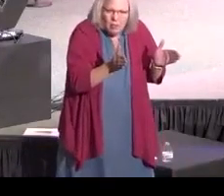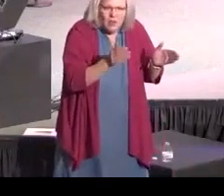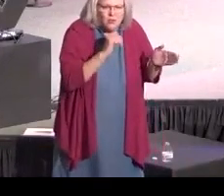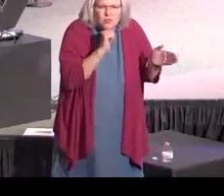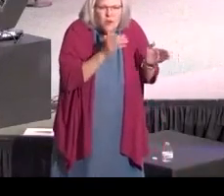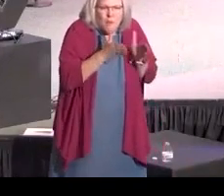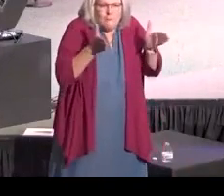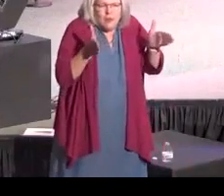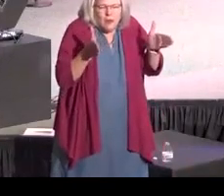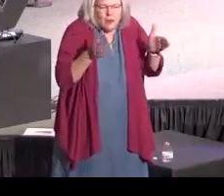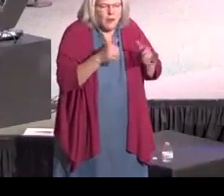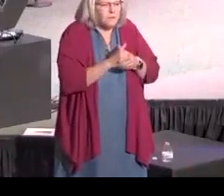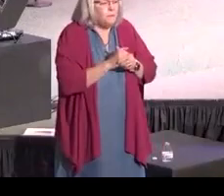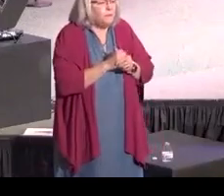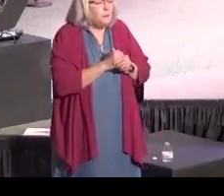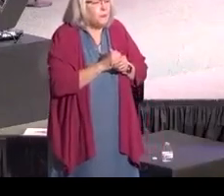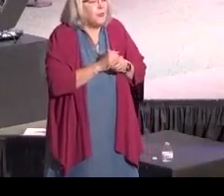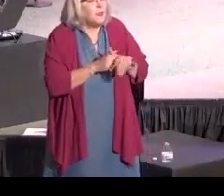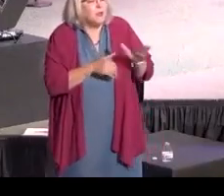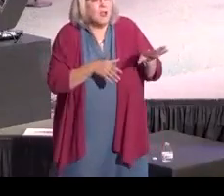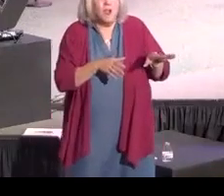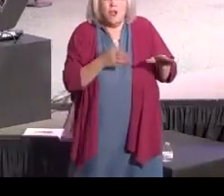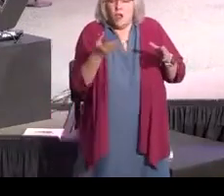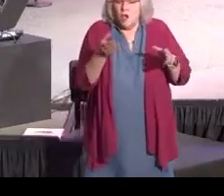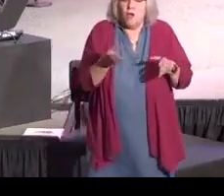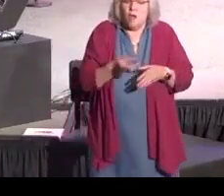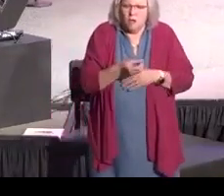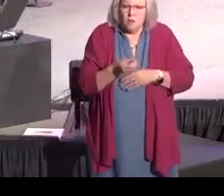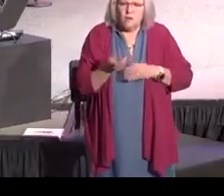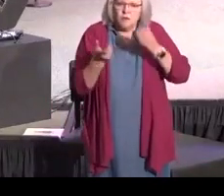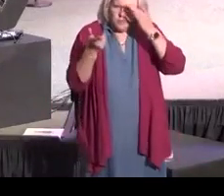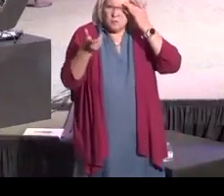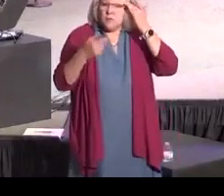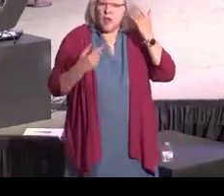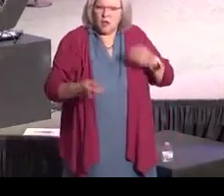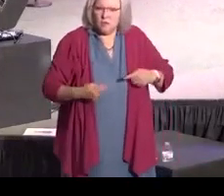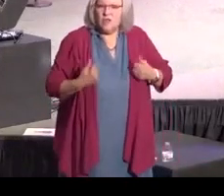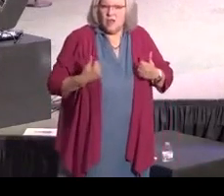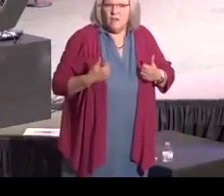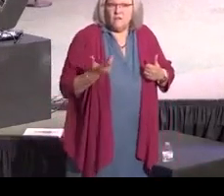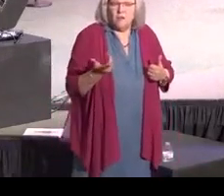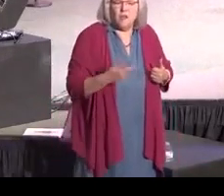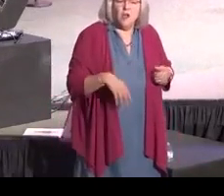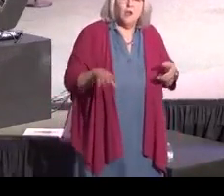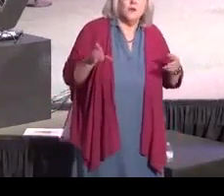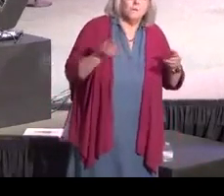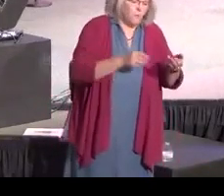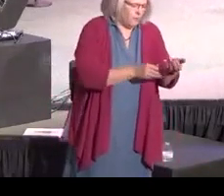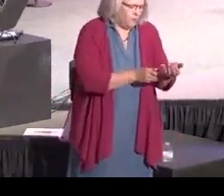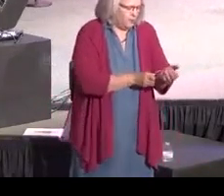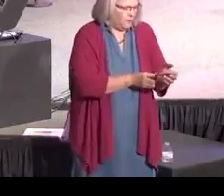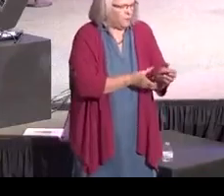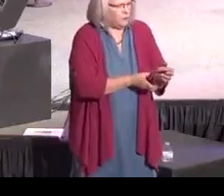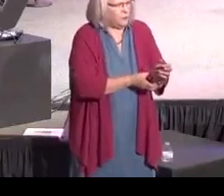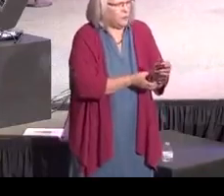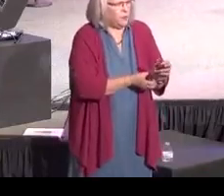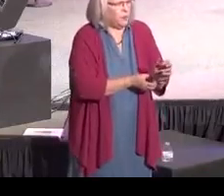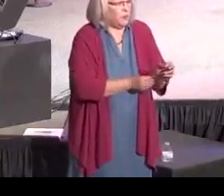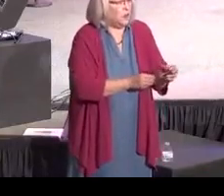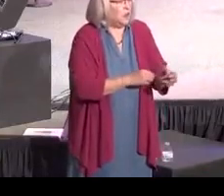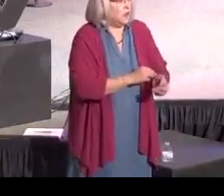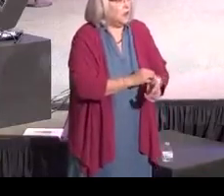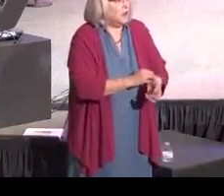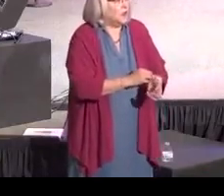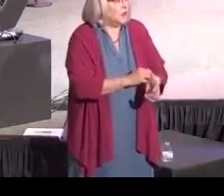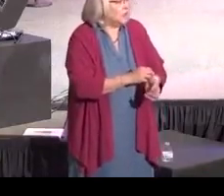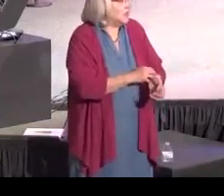island. We actually, a few years ago, were going to Ukraine on a mission trip. And a few of you are there on that